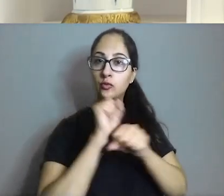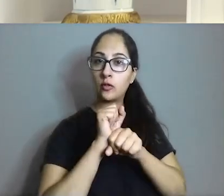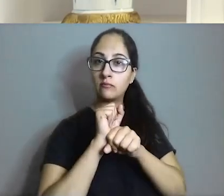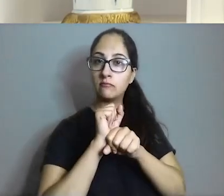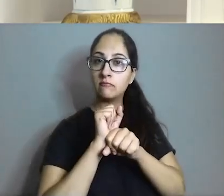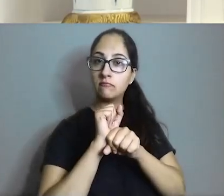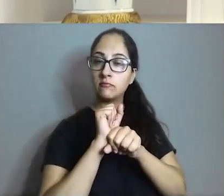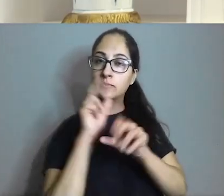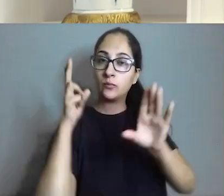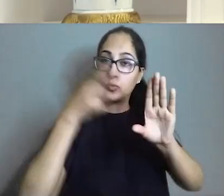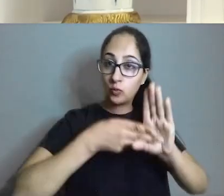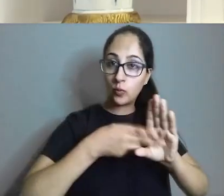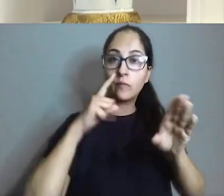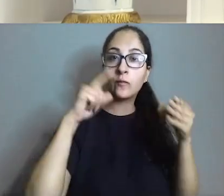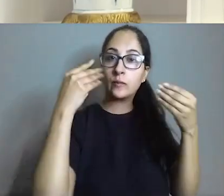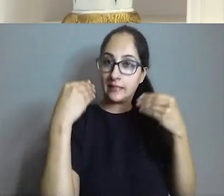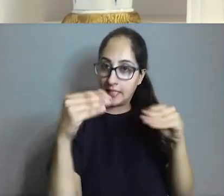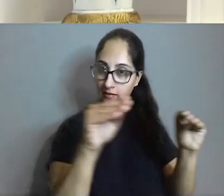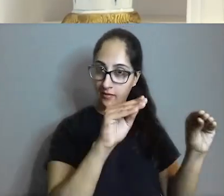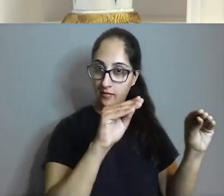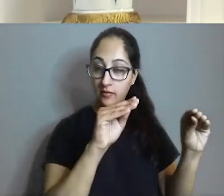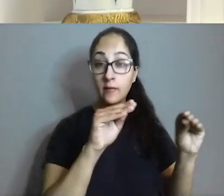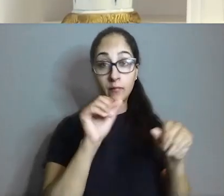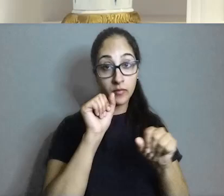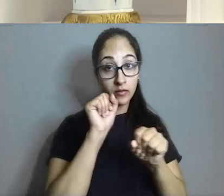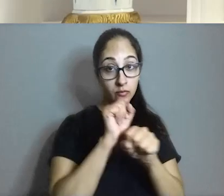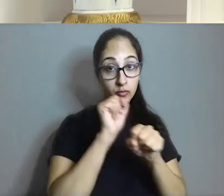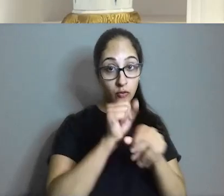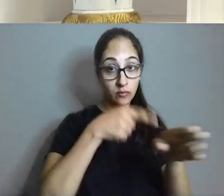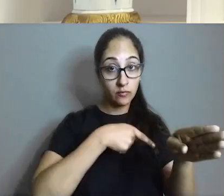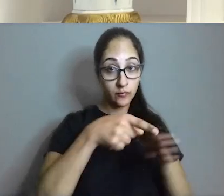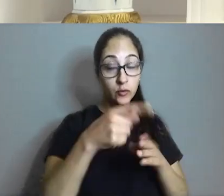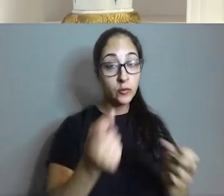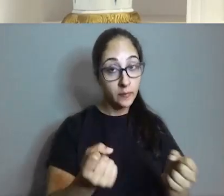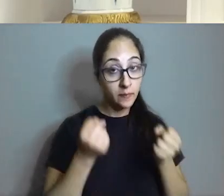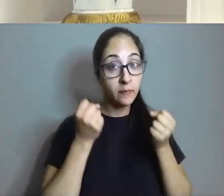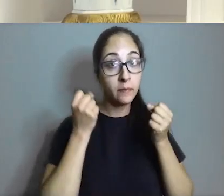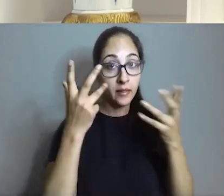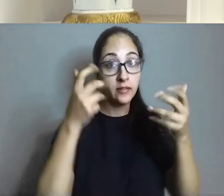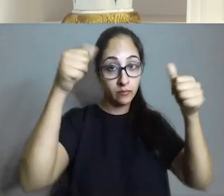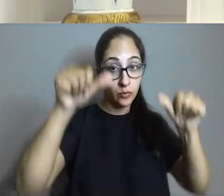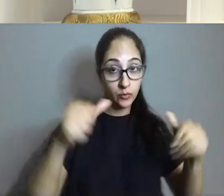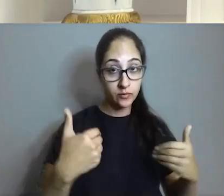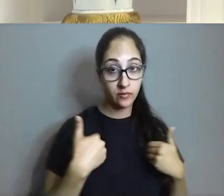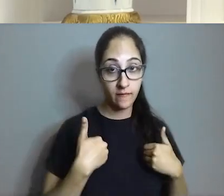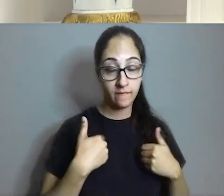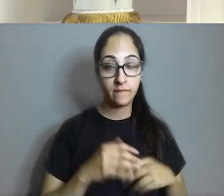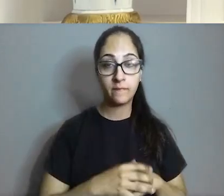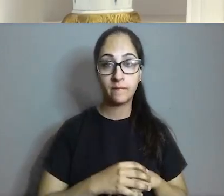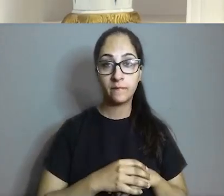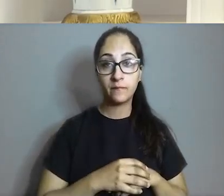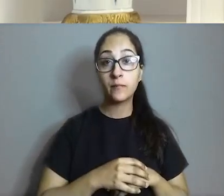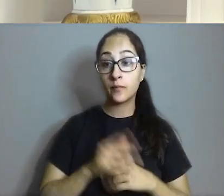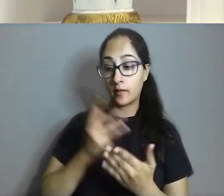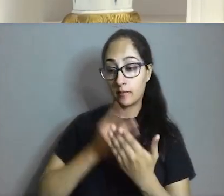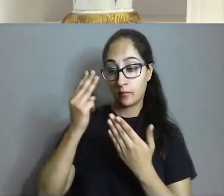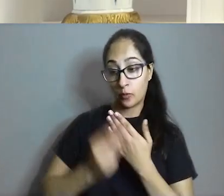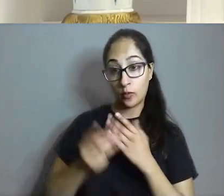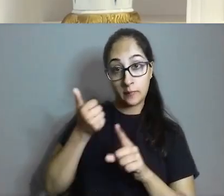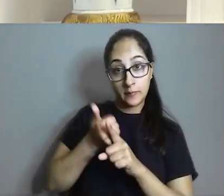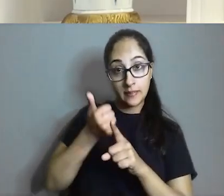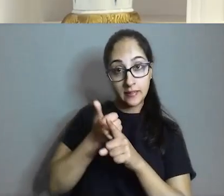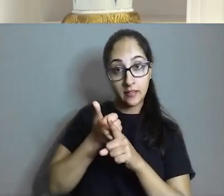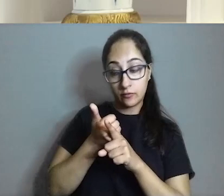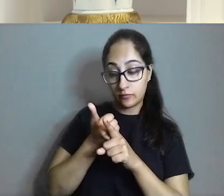administrators, a role that is currently in high demand. This pilot is the first in a series of